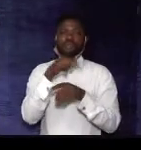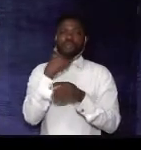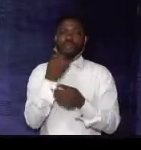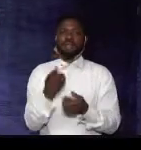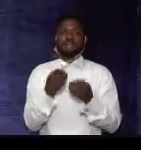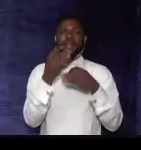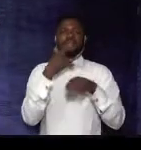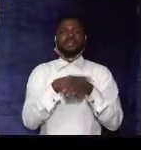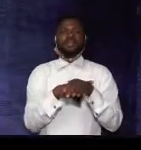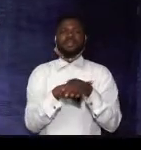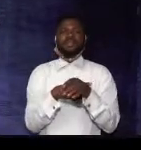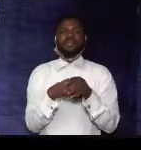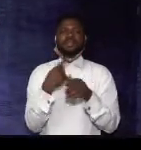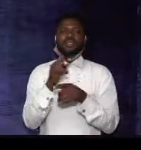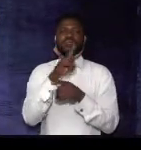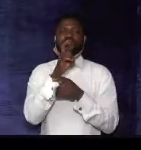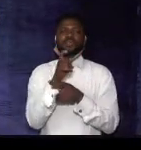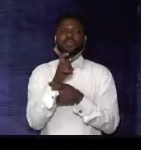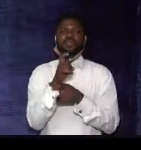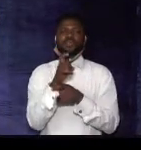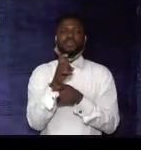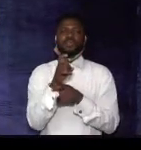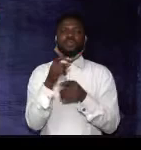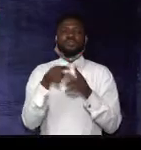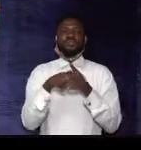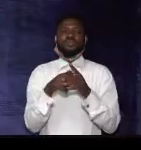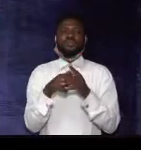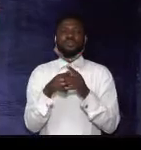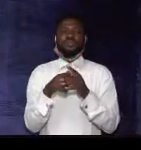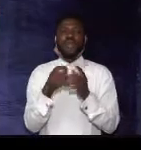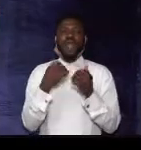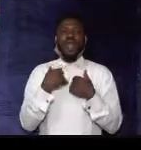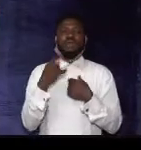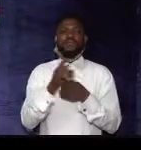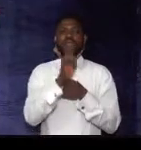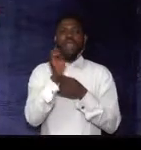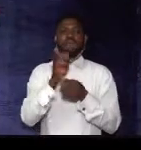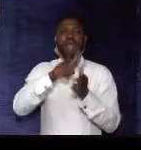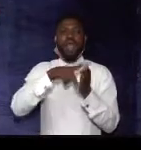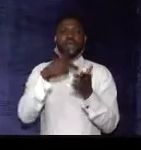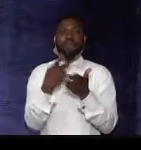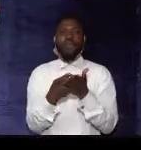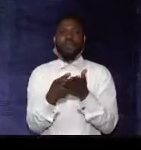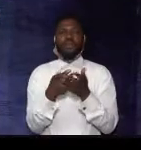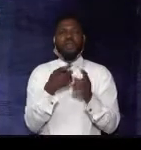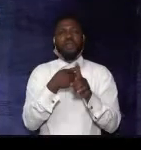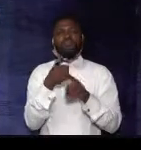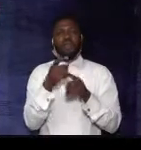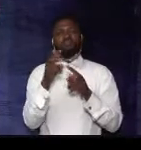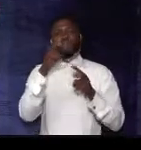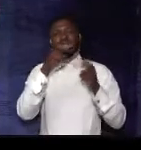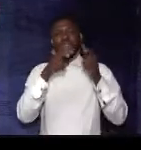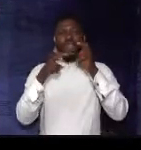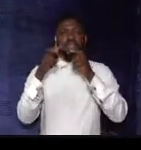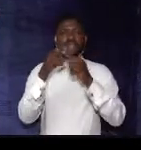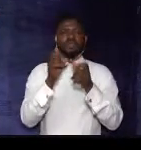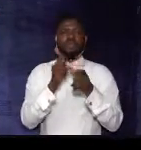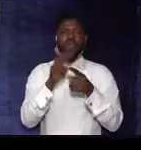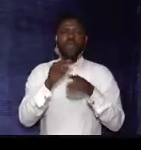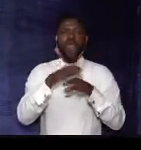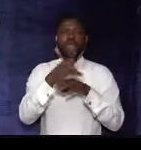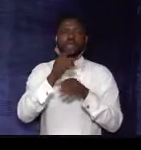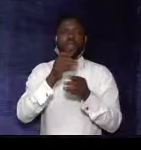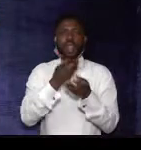you say many times. So the question, let me start with this. Have you ever fallen from maybe